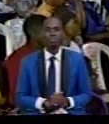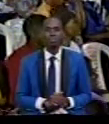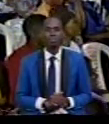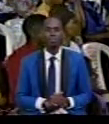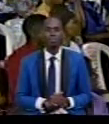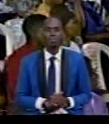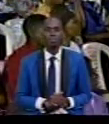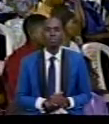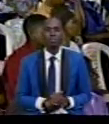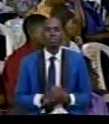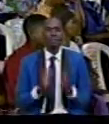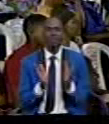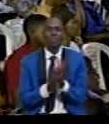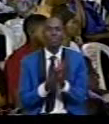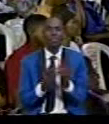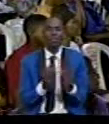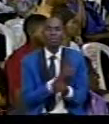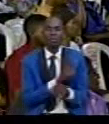Praise the Lord.